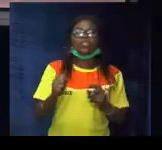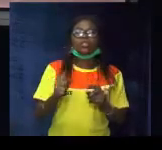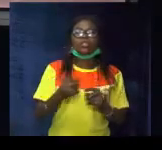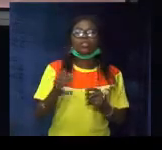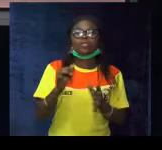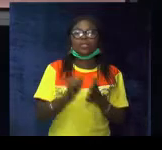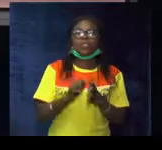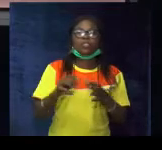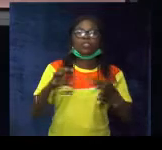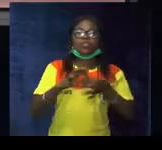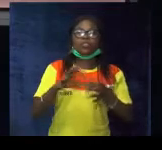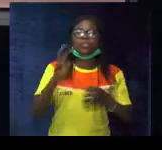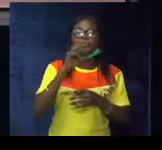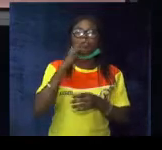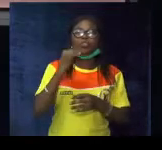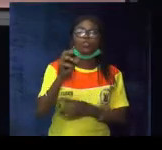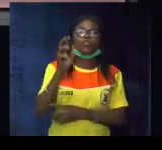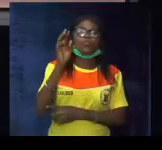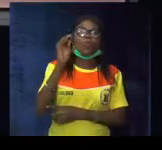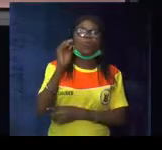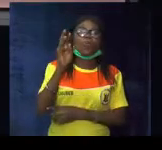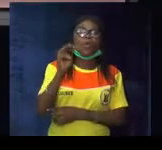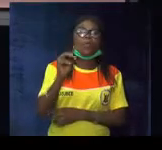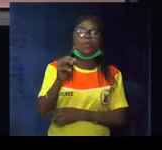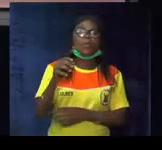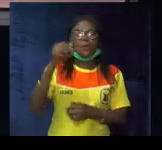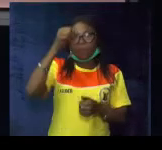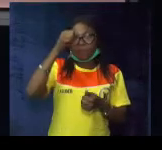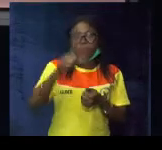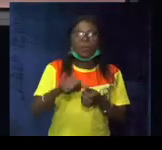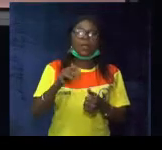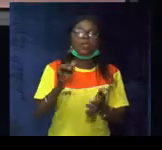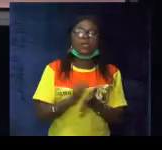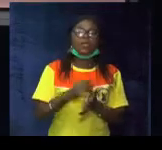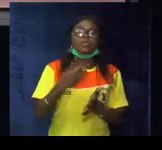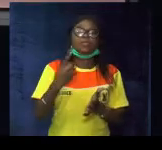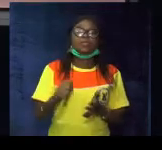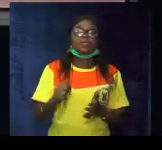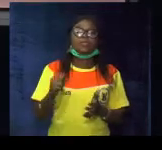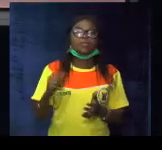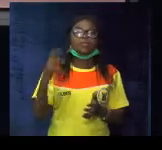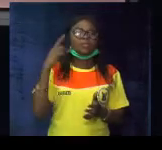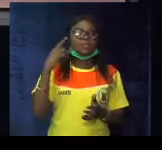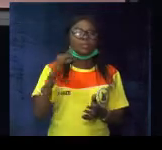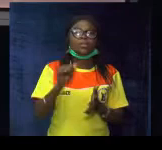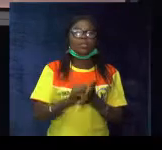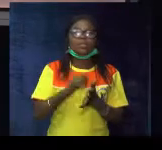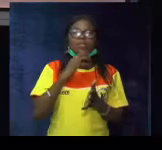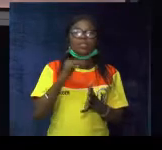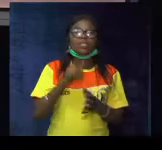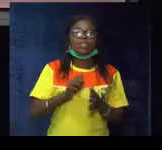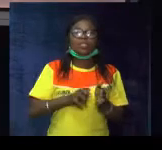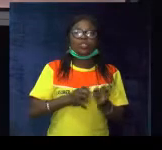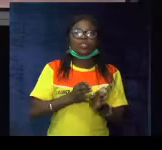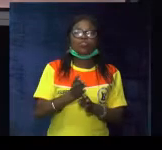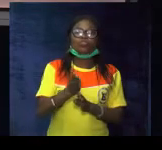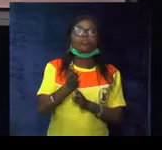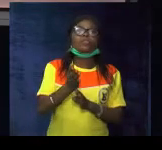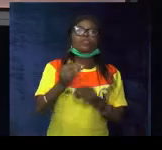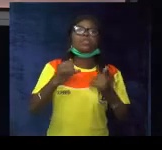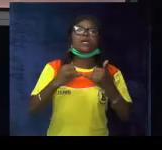is OM, and that is radius. Remember that the radius is a line from the center that touches the circumference. A straight line, mind